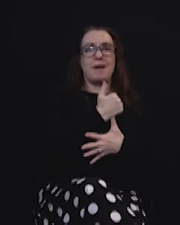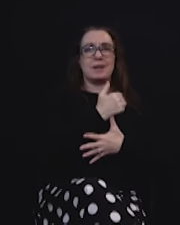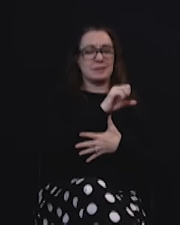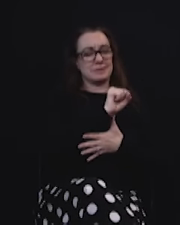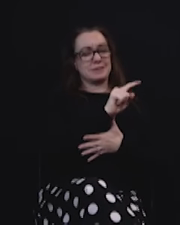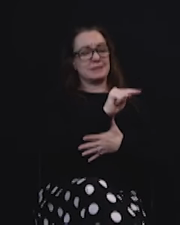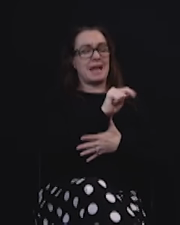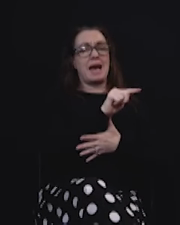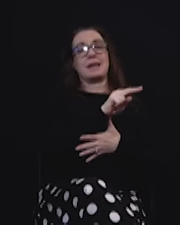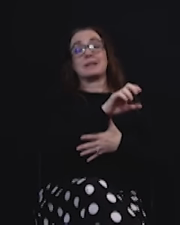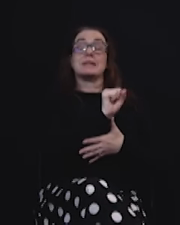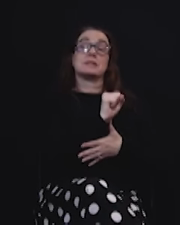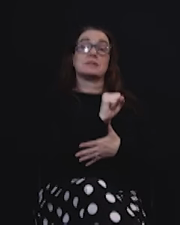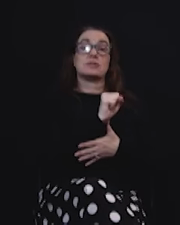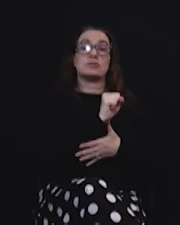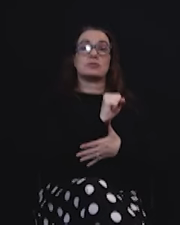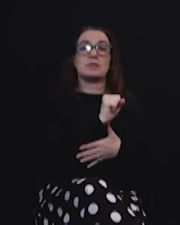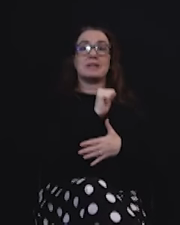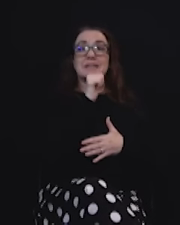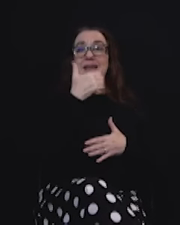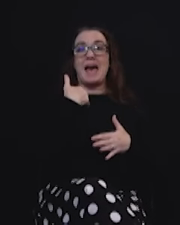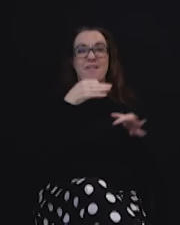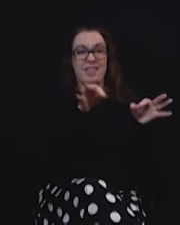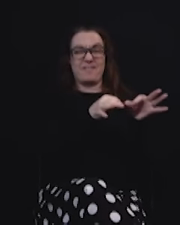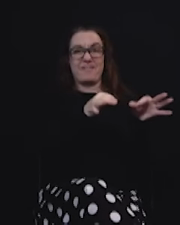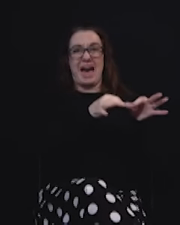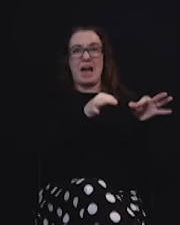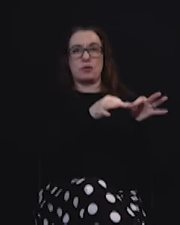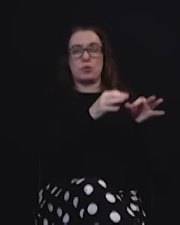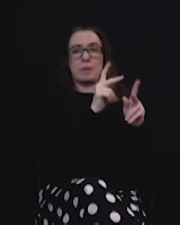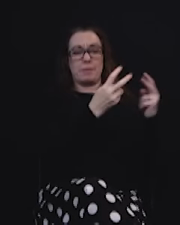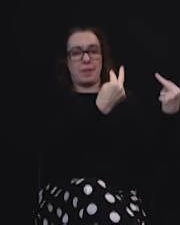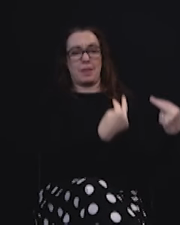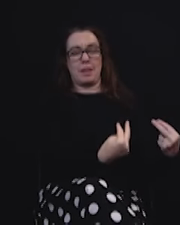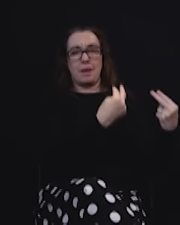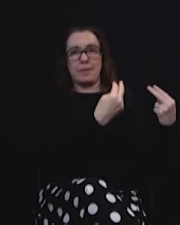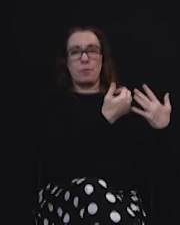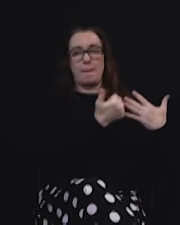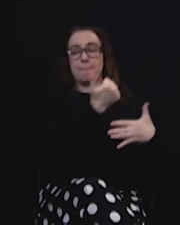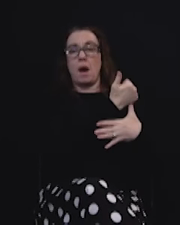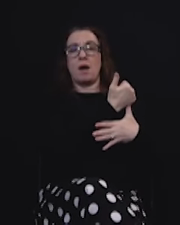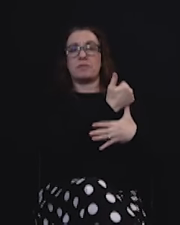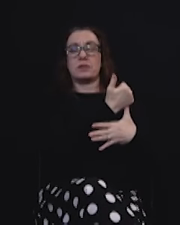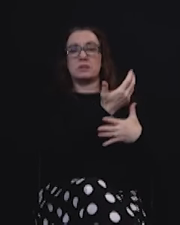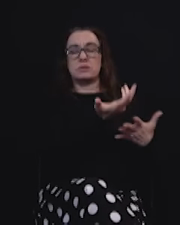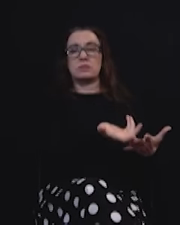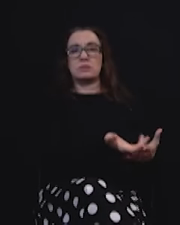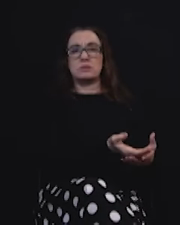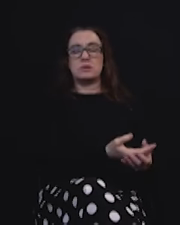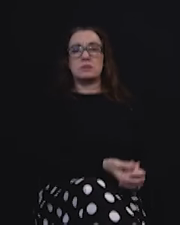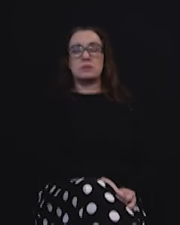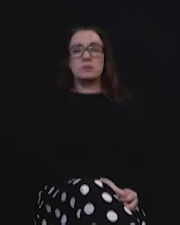A lack of value in the eyes of those considered to be above them.